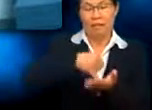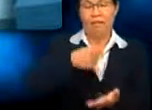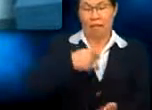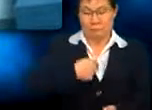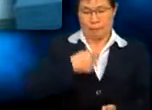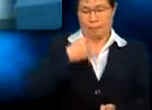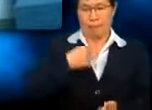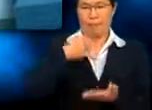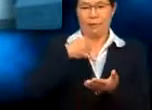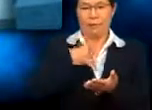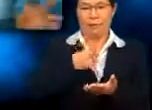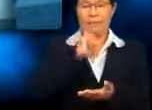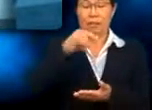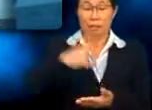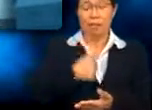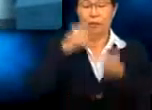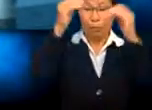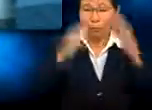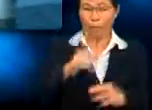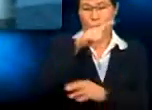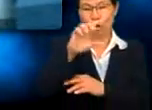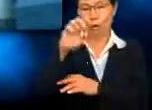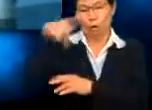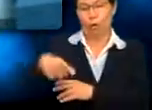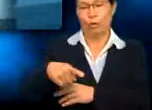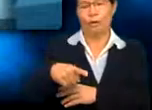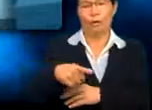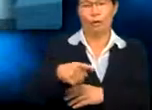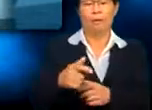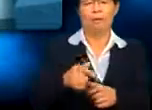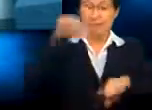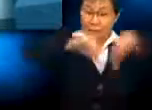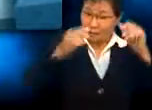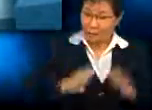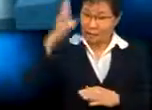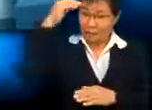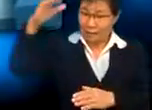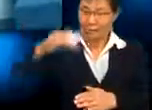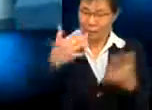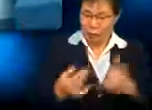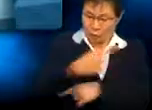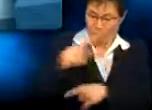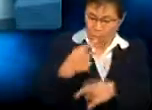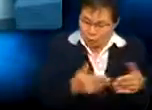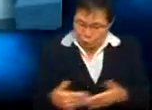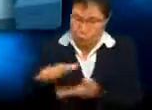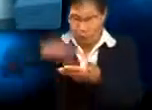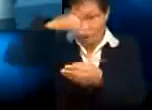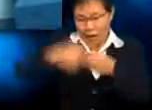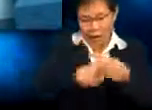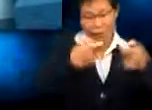meet Professor Gloop, the big on science guy. Today, we continue learning